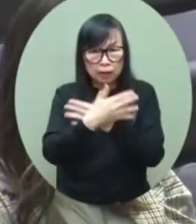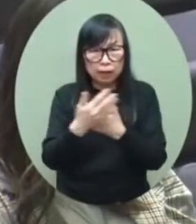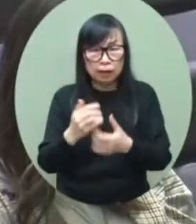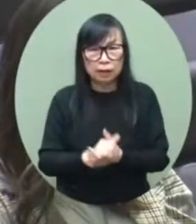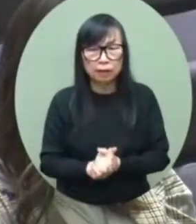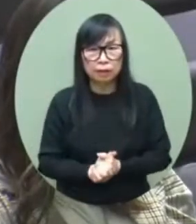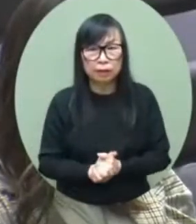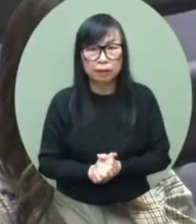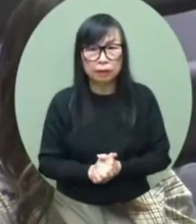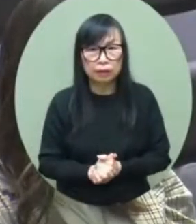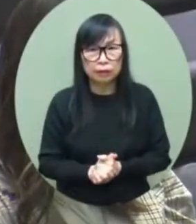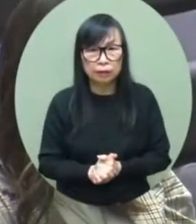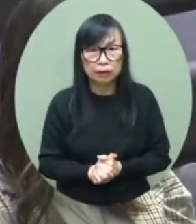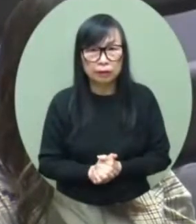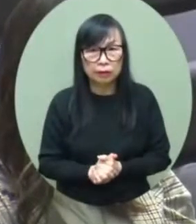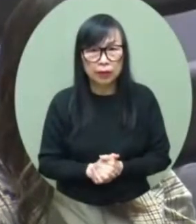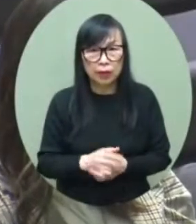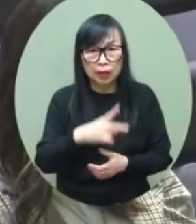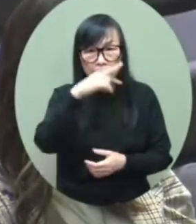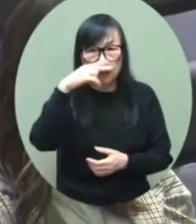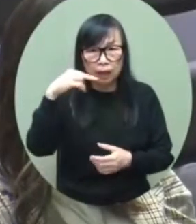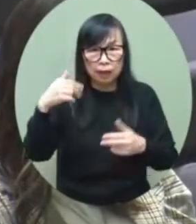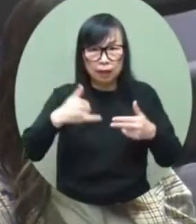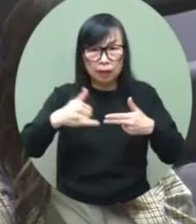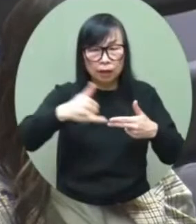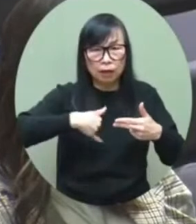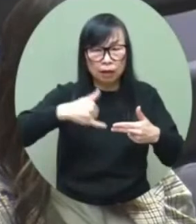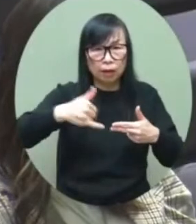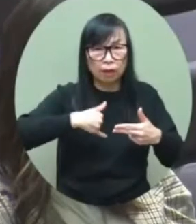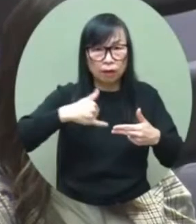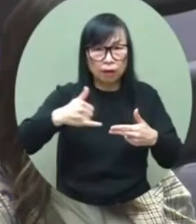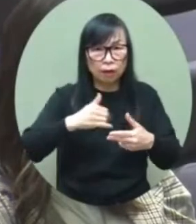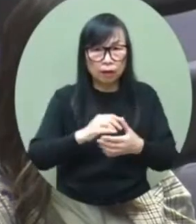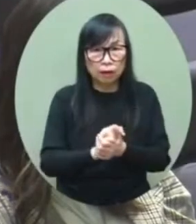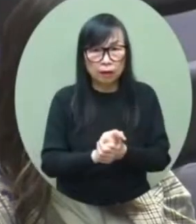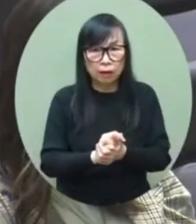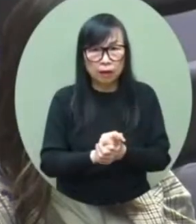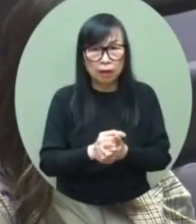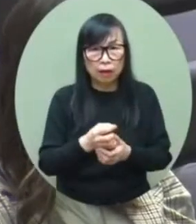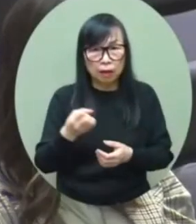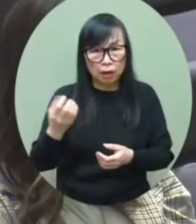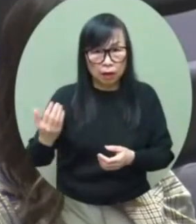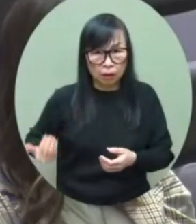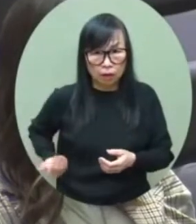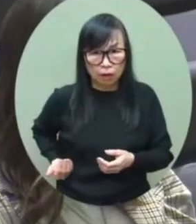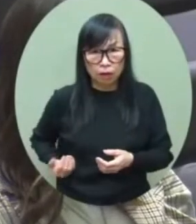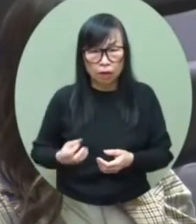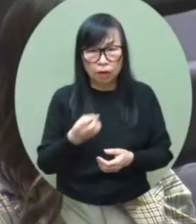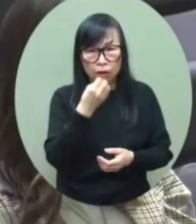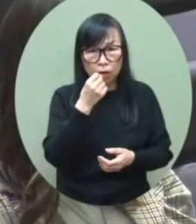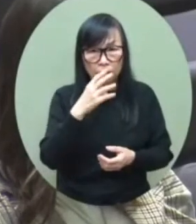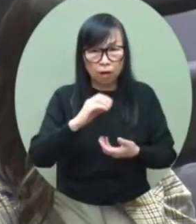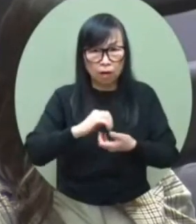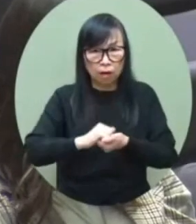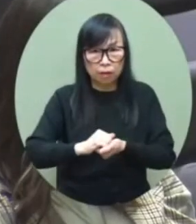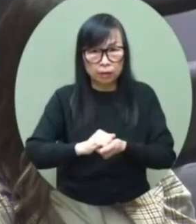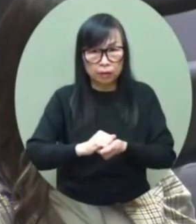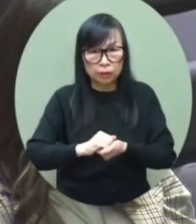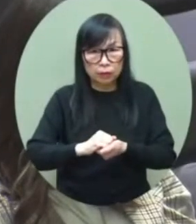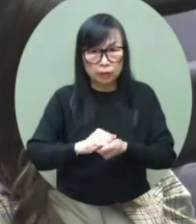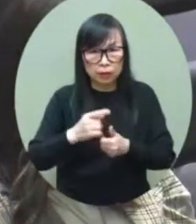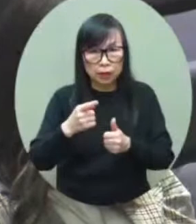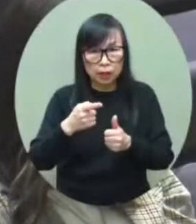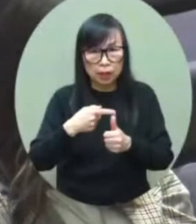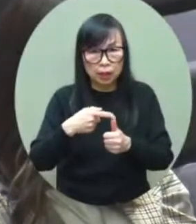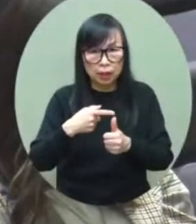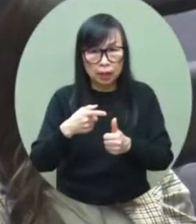The first question about Liantang, Hengyun Y, BCP. This is a key project, and